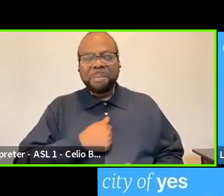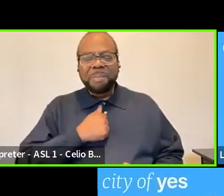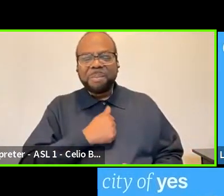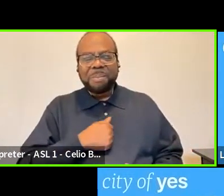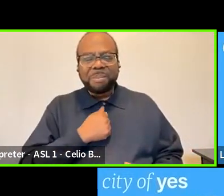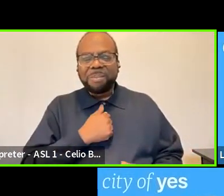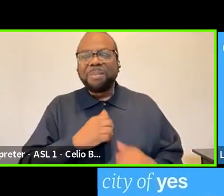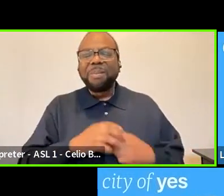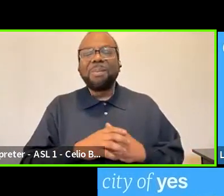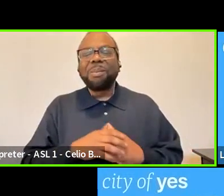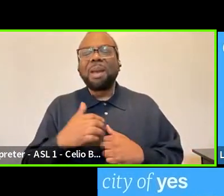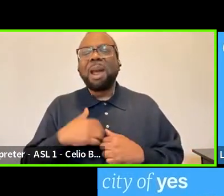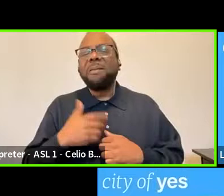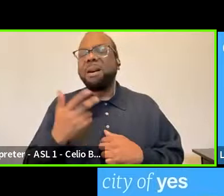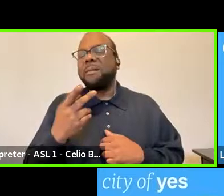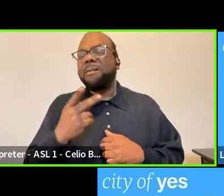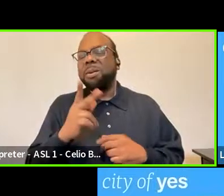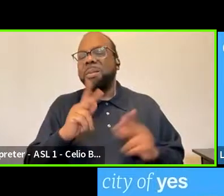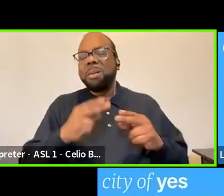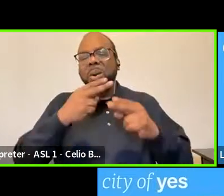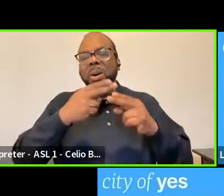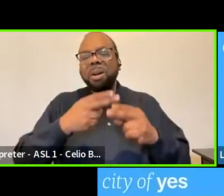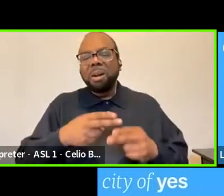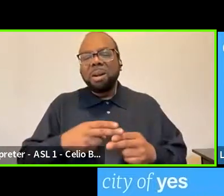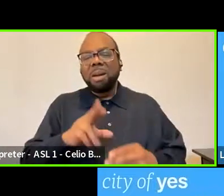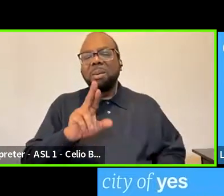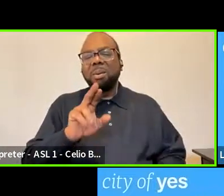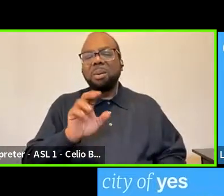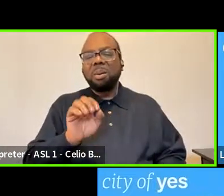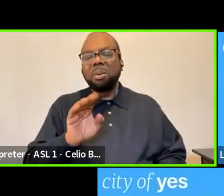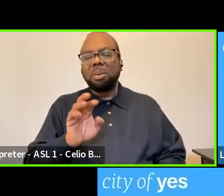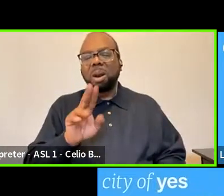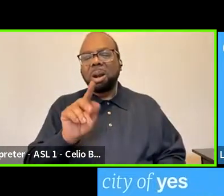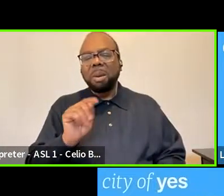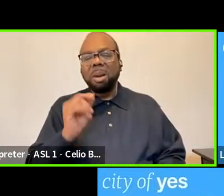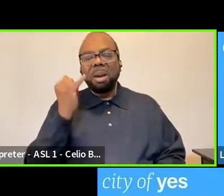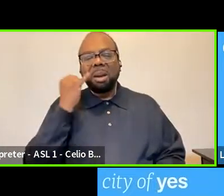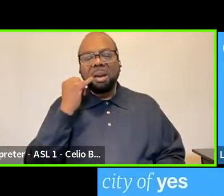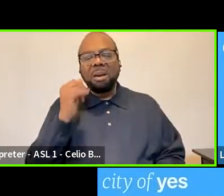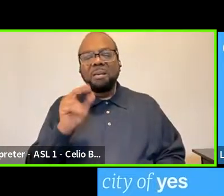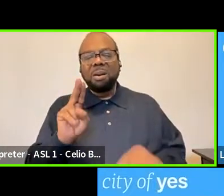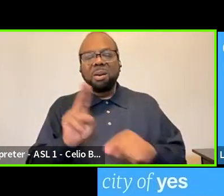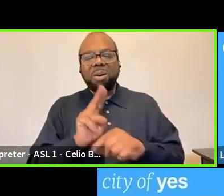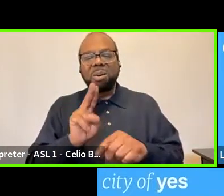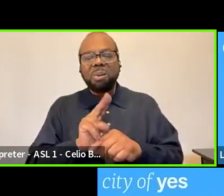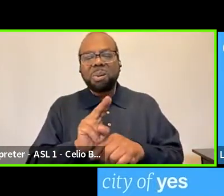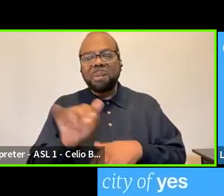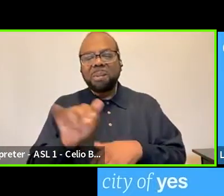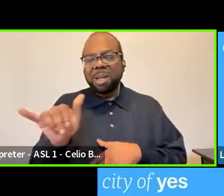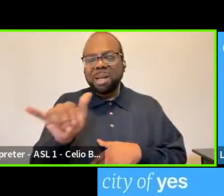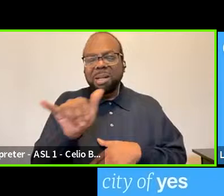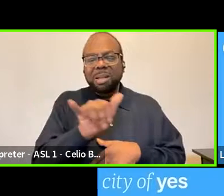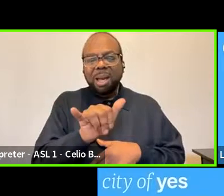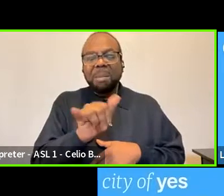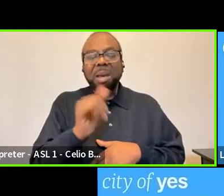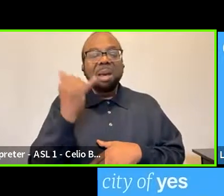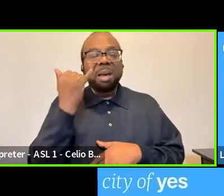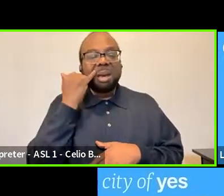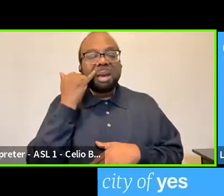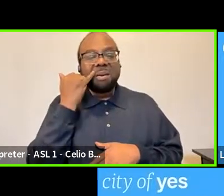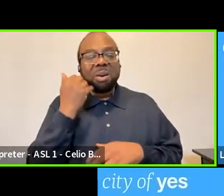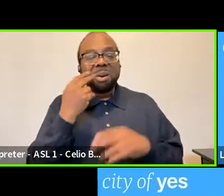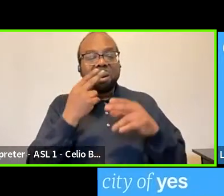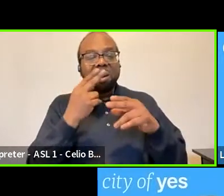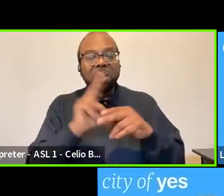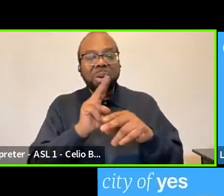about that. There's a, there's a couple of Roberts in there. So if you, um, using a same, if anybody else is using Robert's, uh, link,